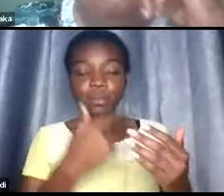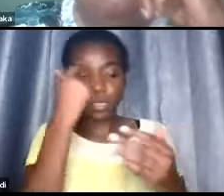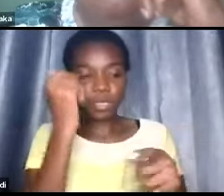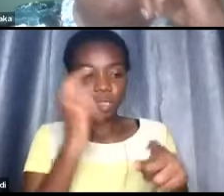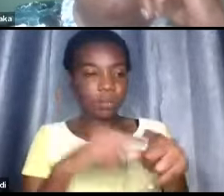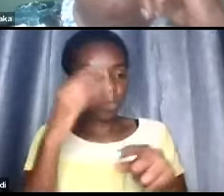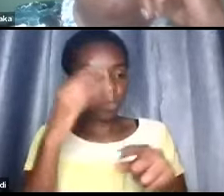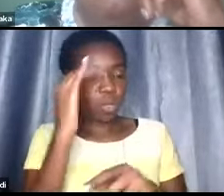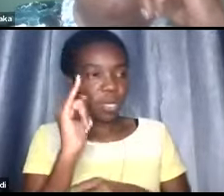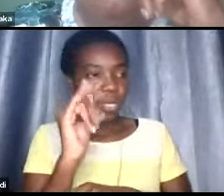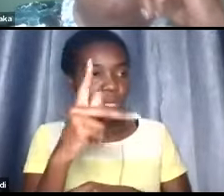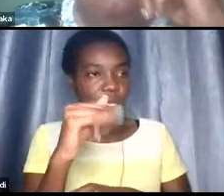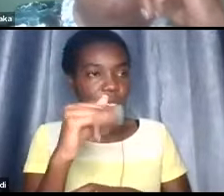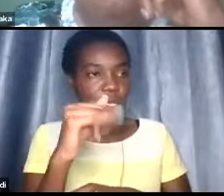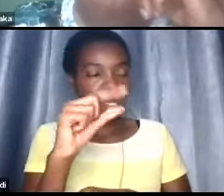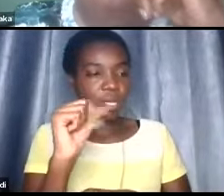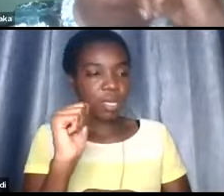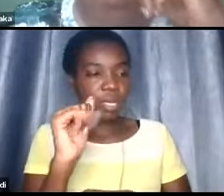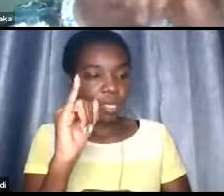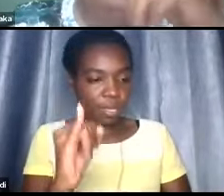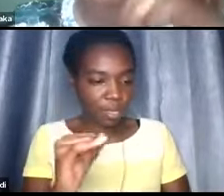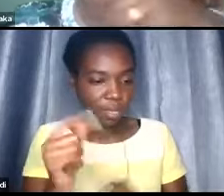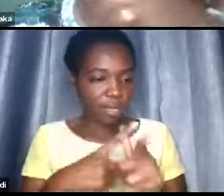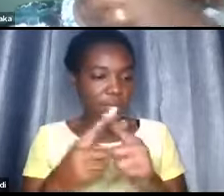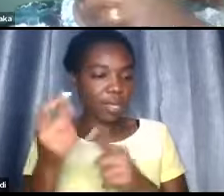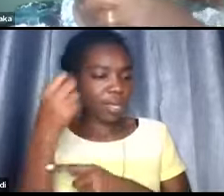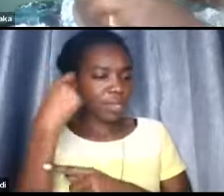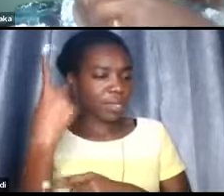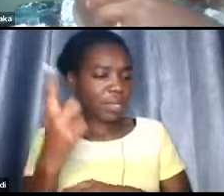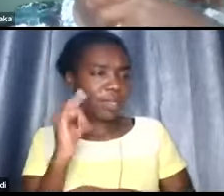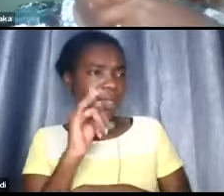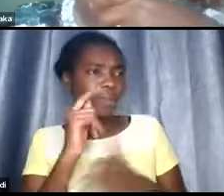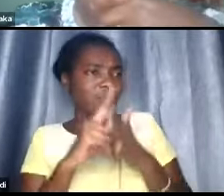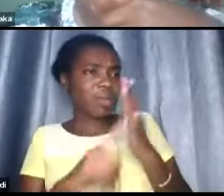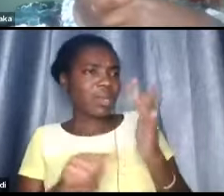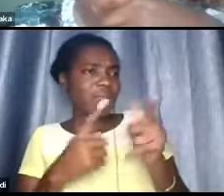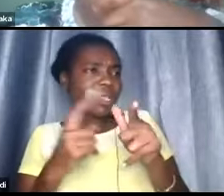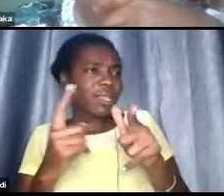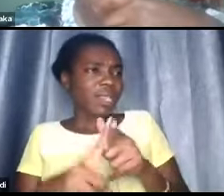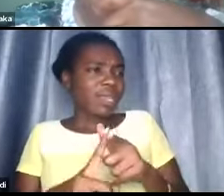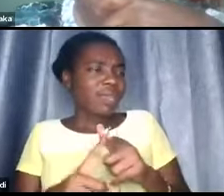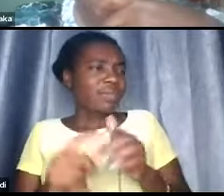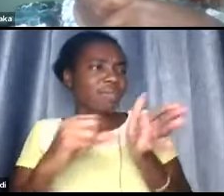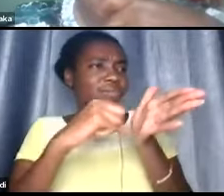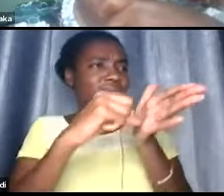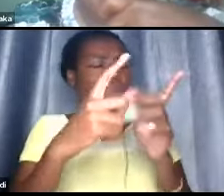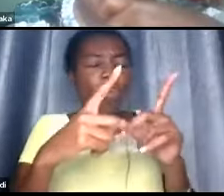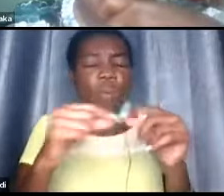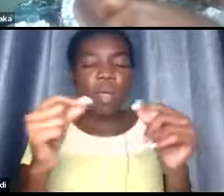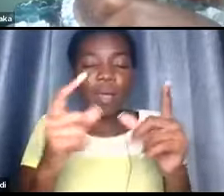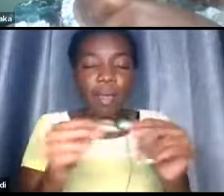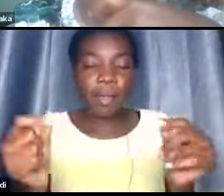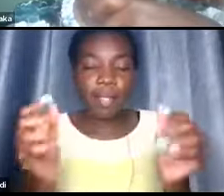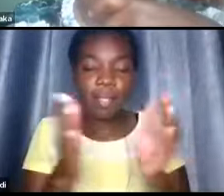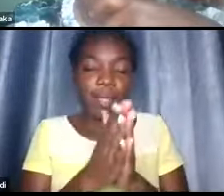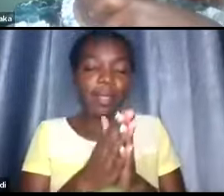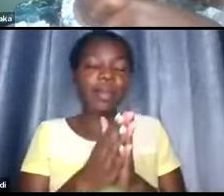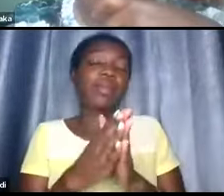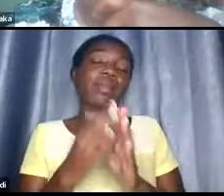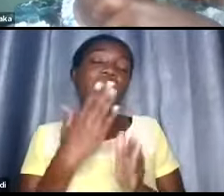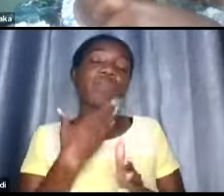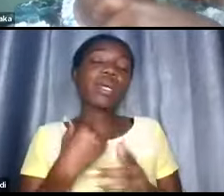and understand its meaning, then you are aligned with the word you will long to live, and